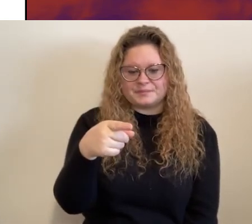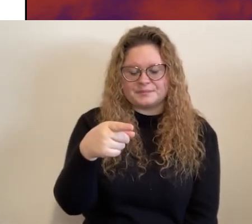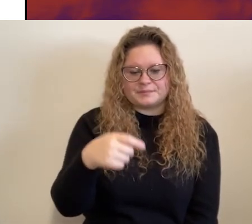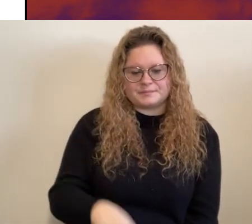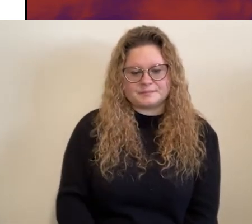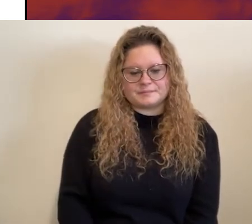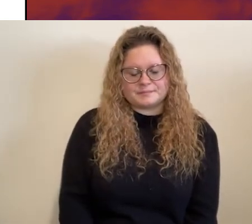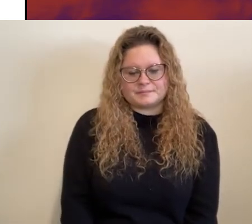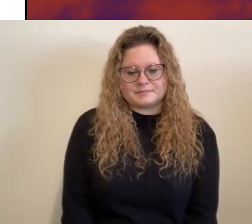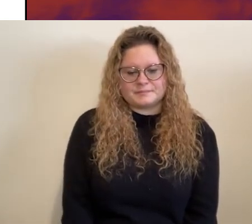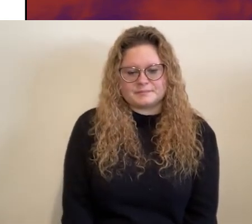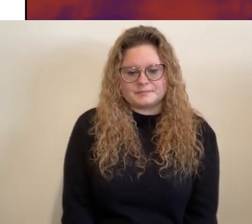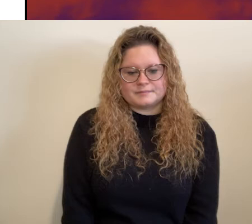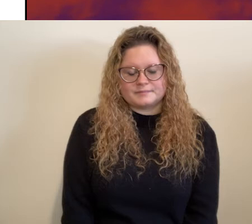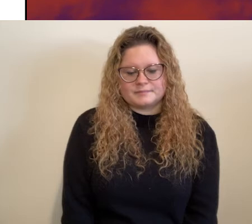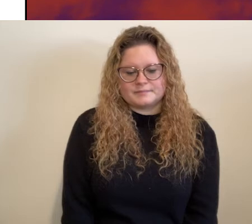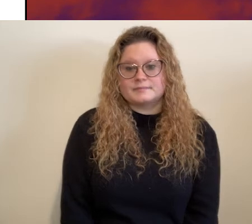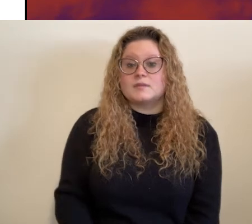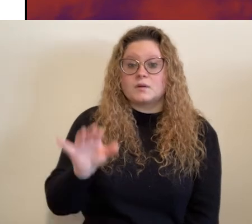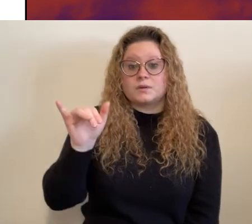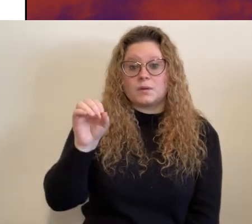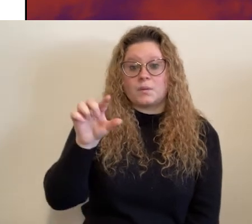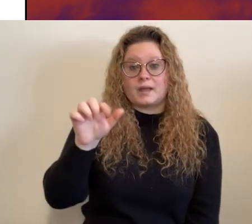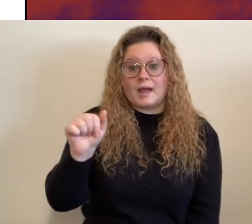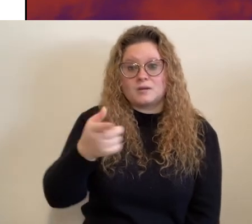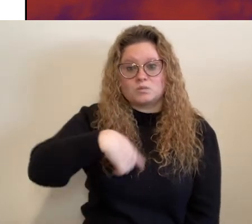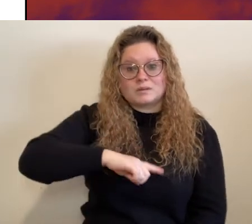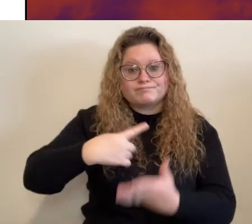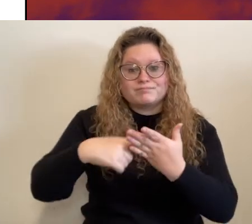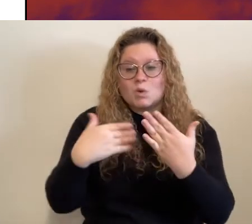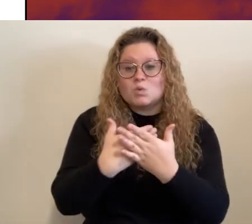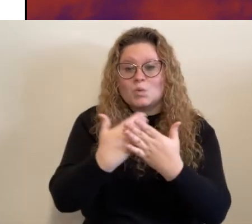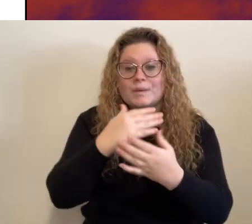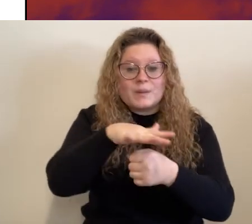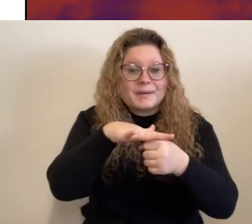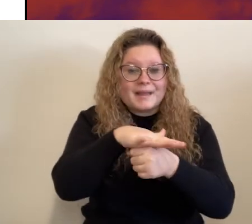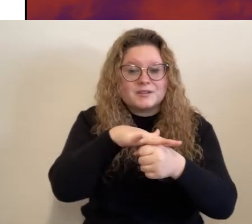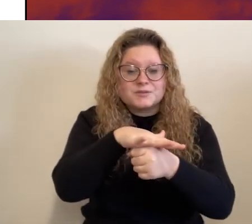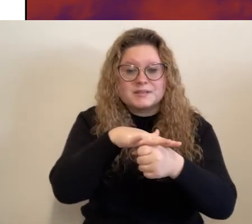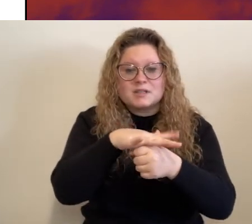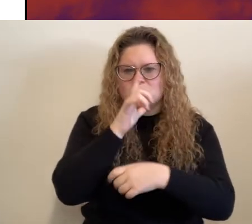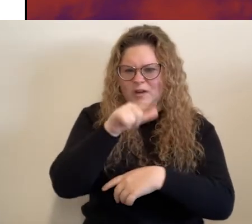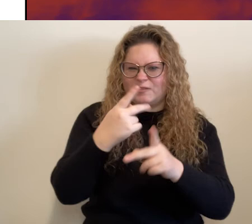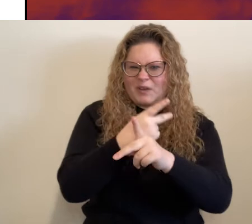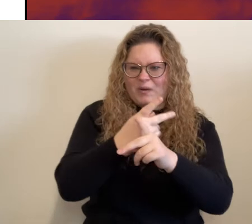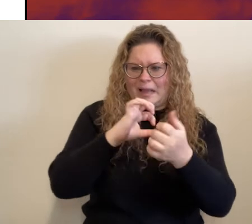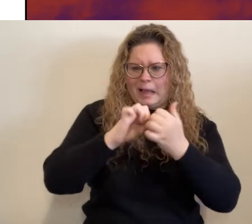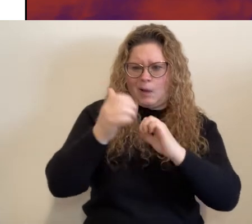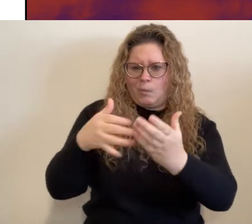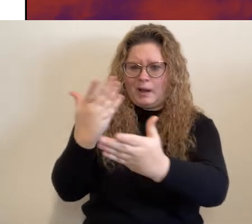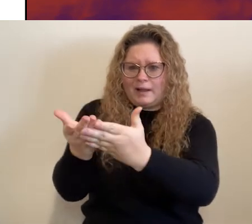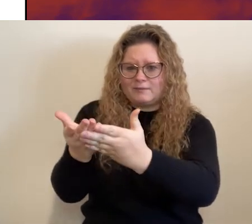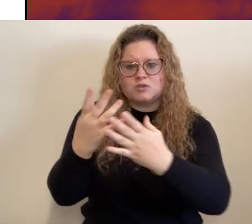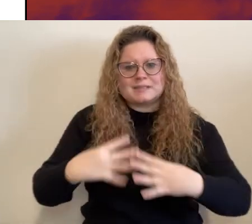that I practice, we talk about going to a new location. We don't have to figure out like how we got there. We just accept where